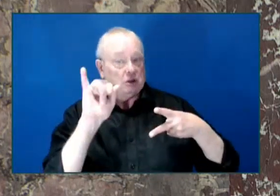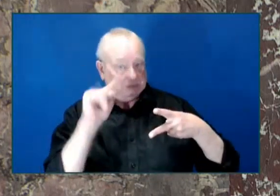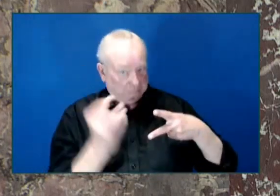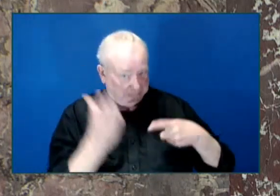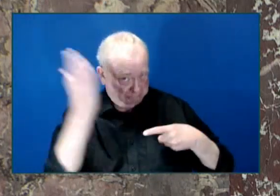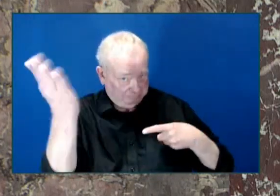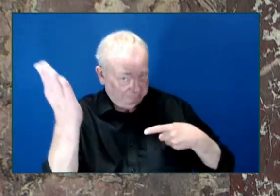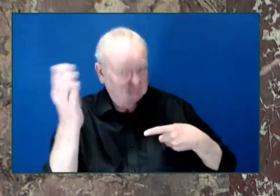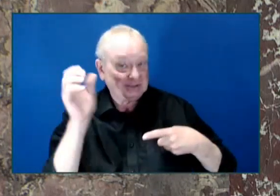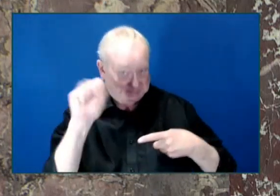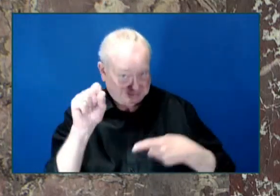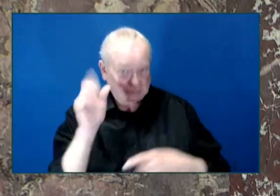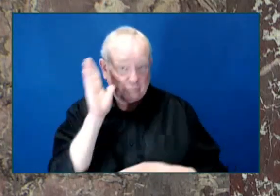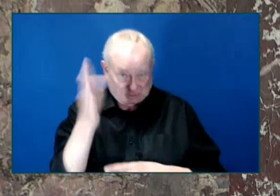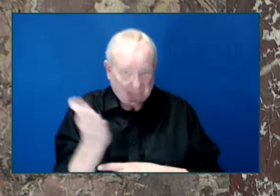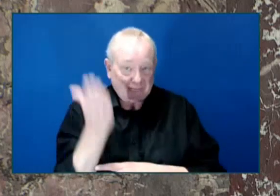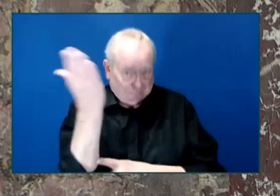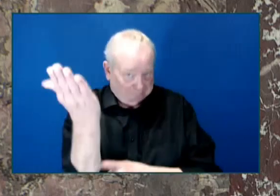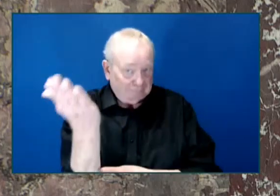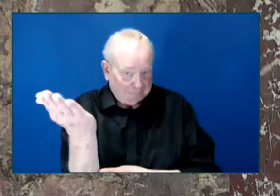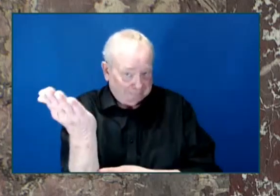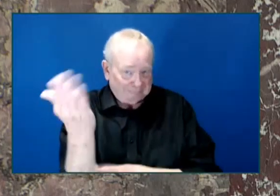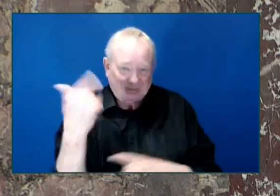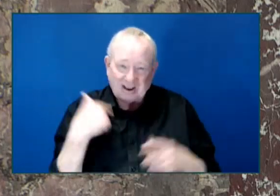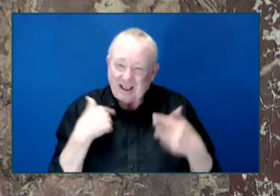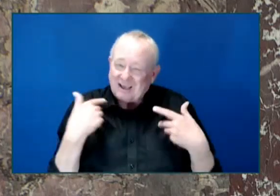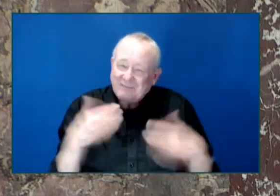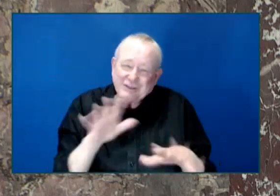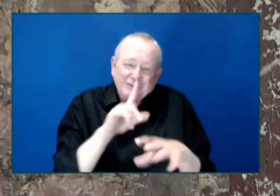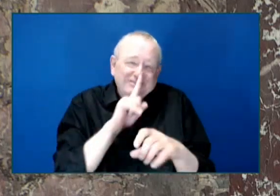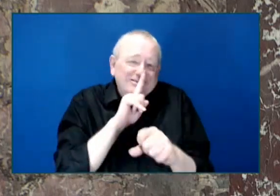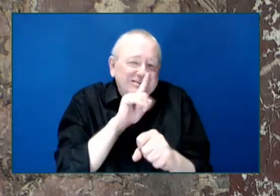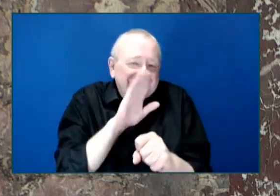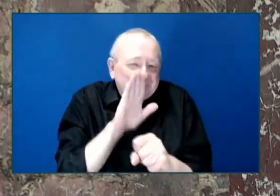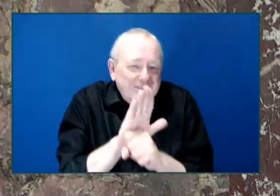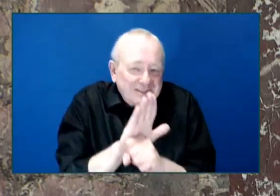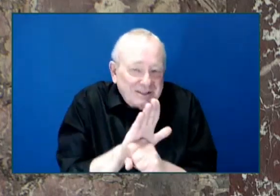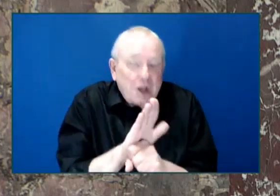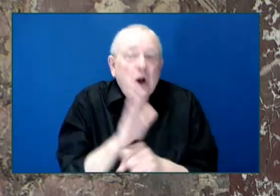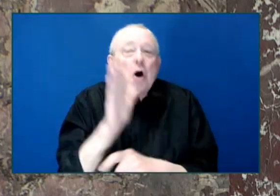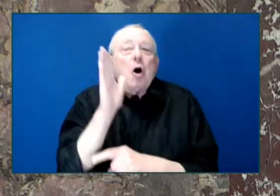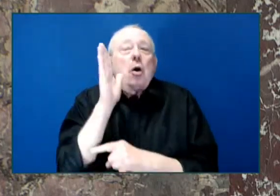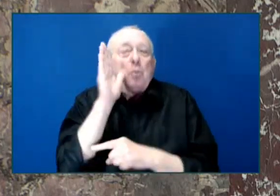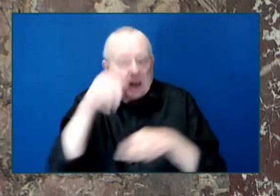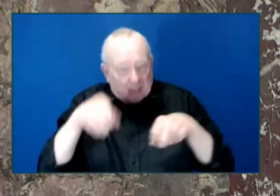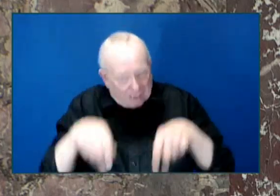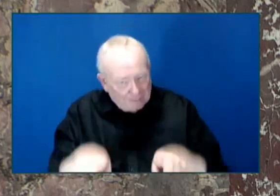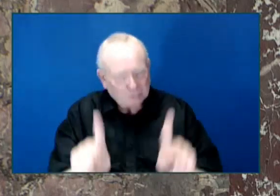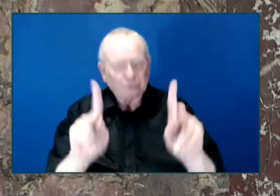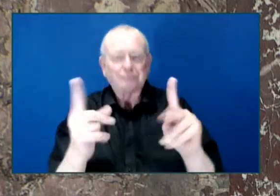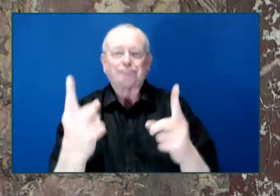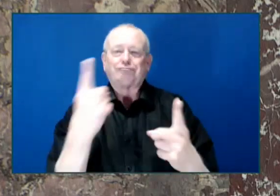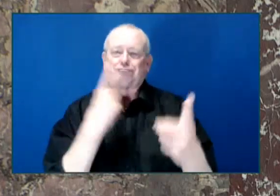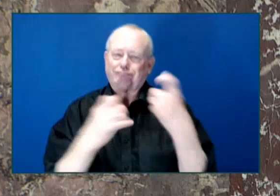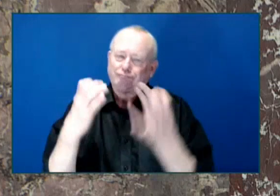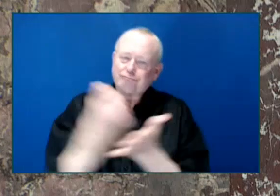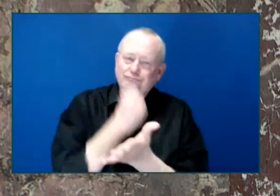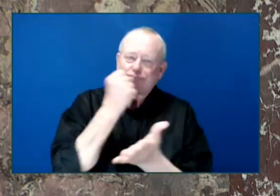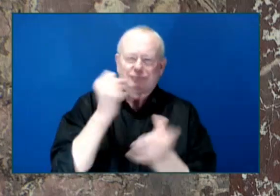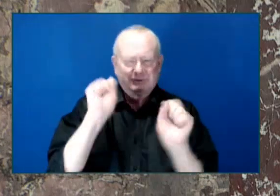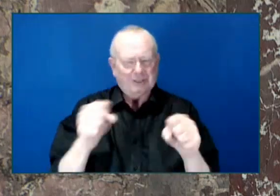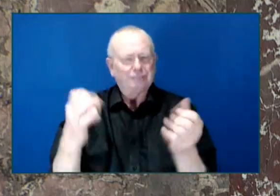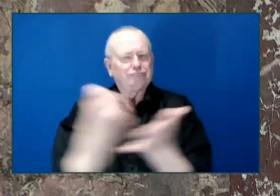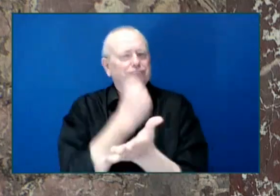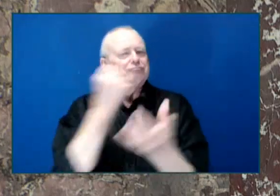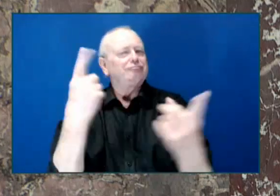in this House. I've committed to this House, so the members will have opportunity to ask questions about members, session, Honourable please. Speaker. This session, Honourable Speaker. Members,